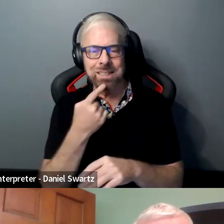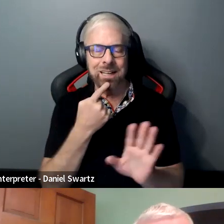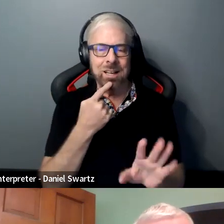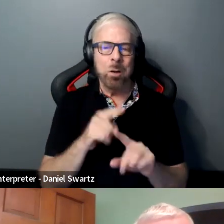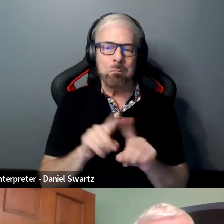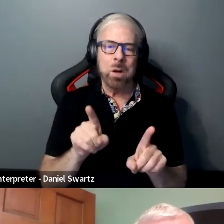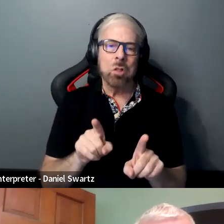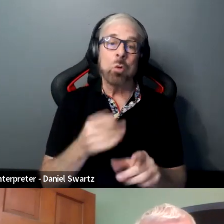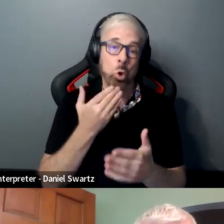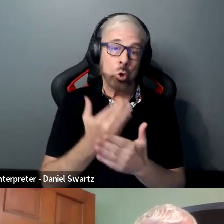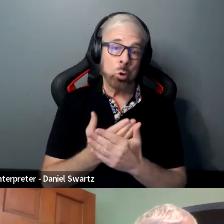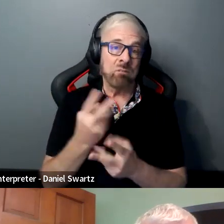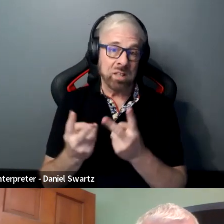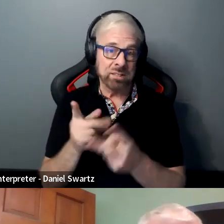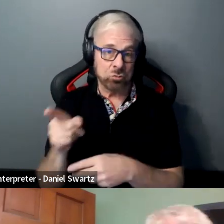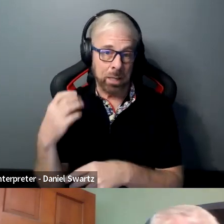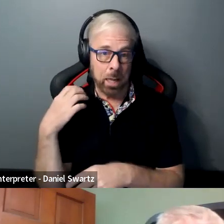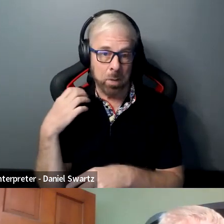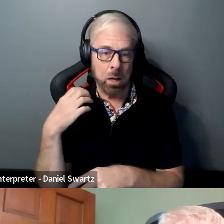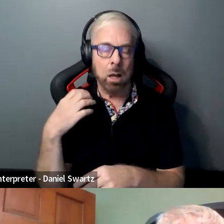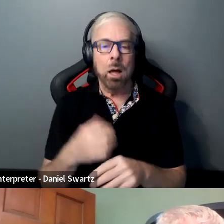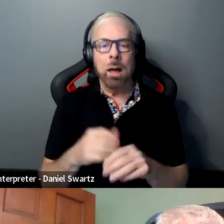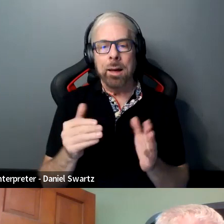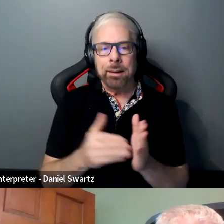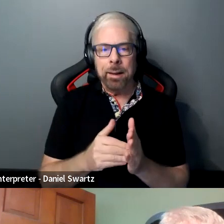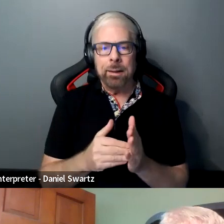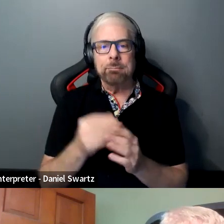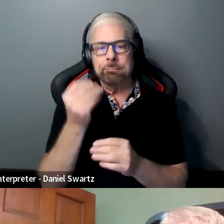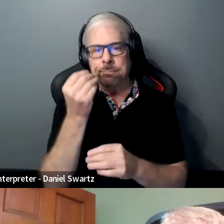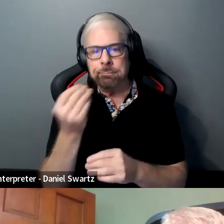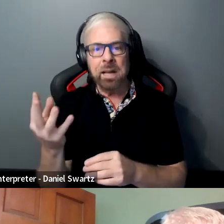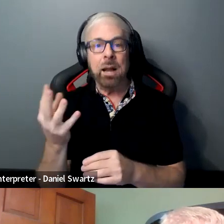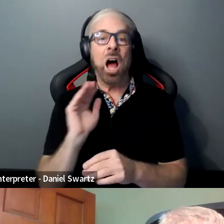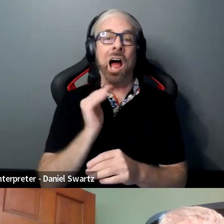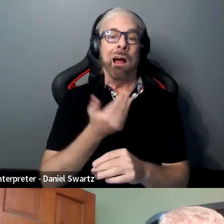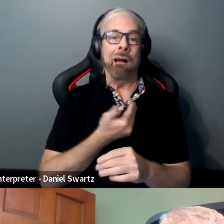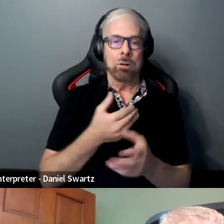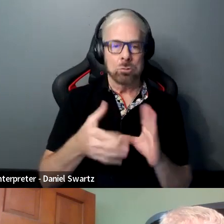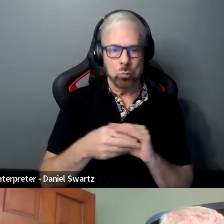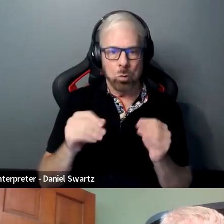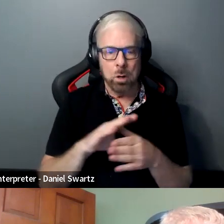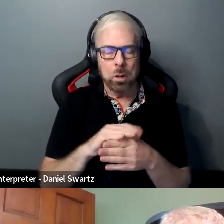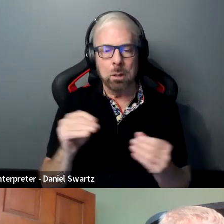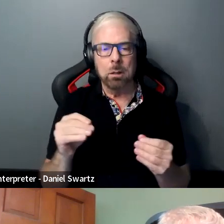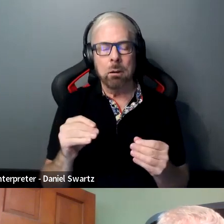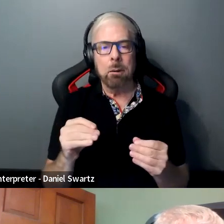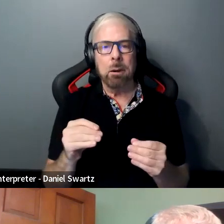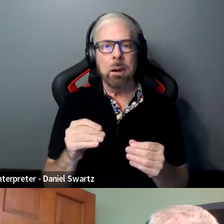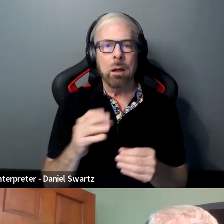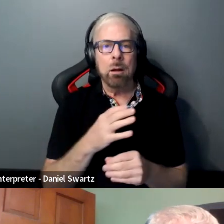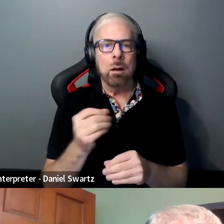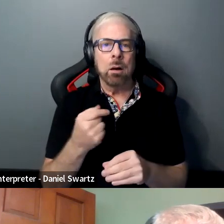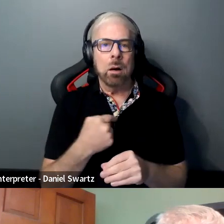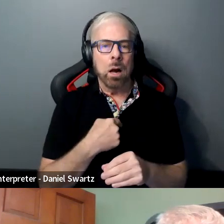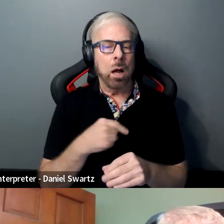were good visits, because again, I was able to tell our story, and I